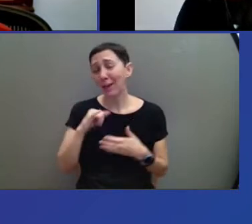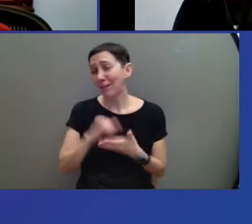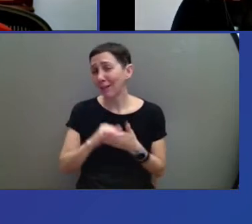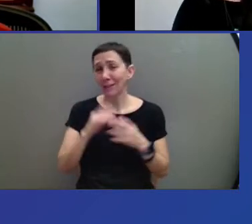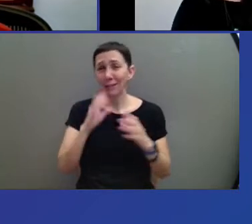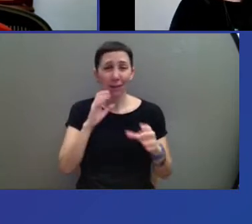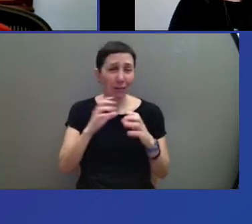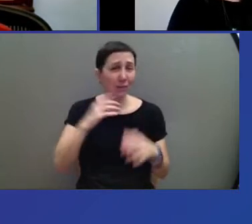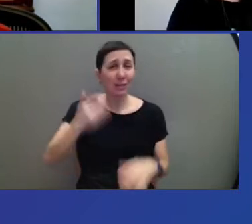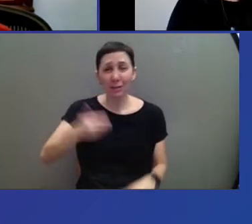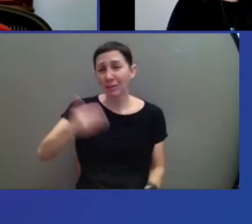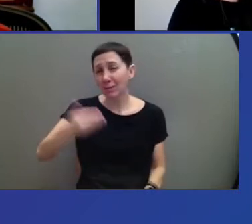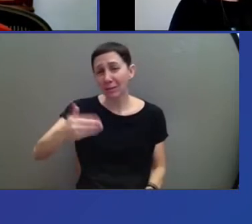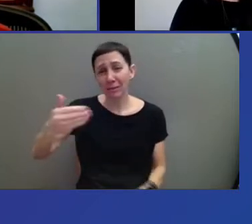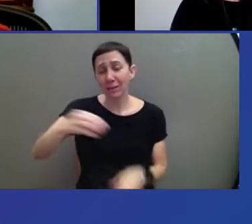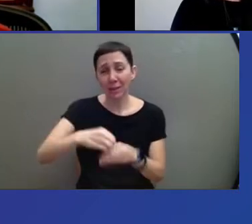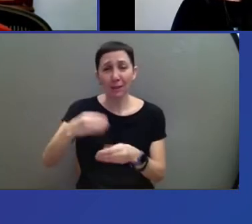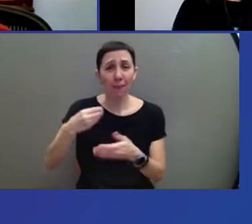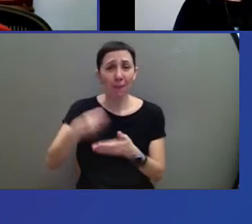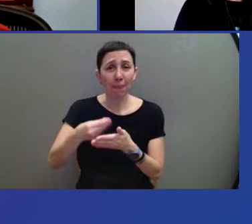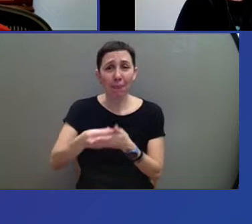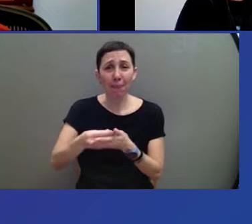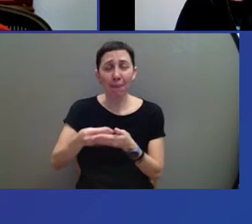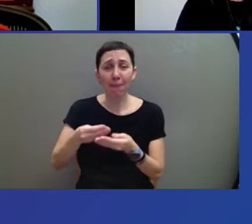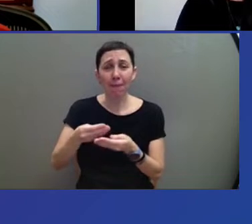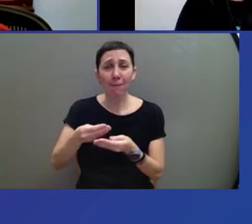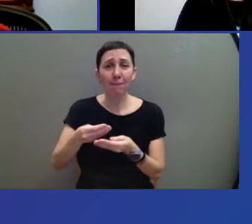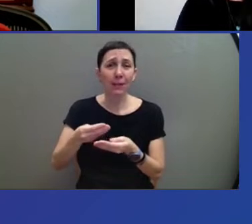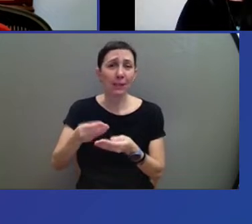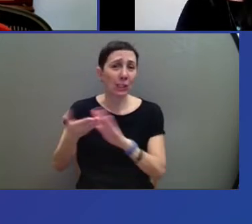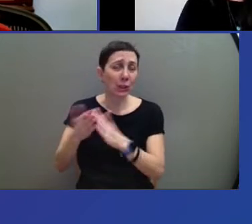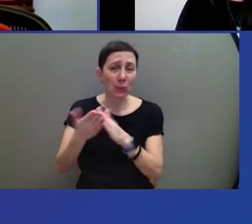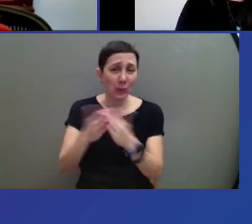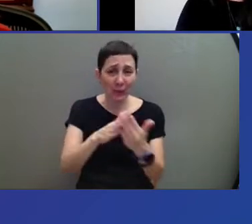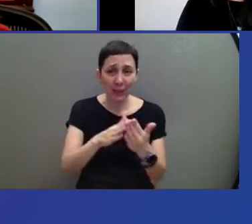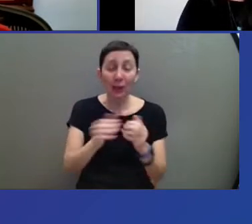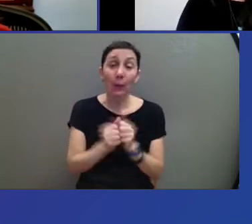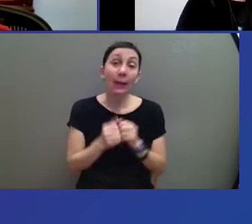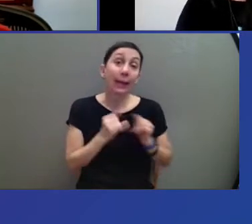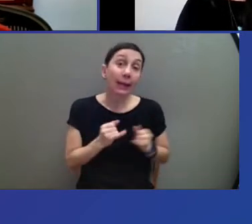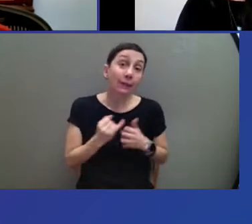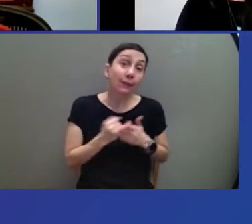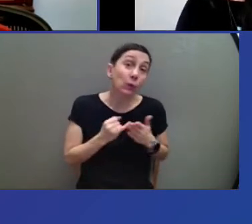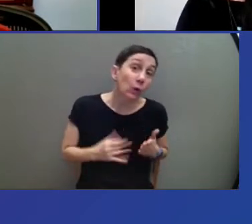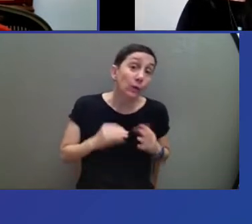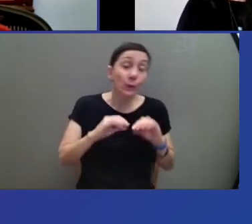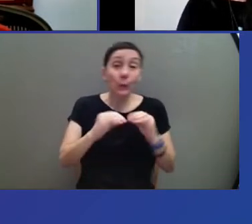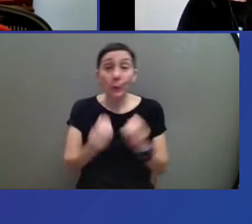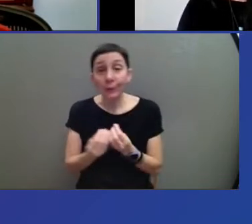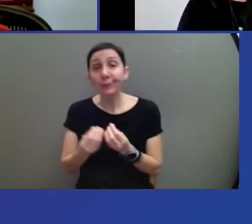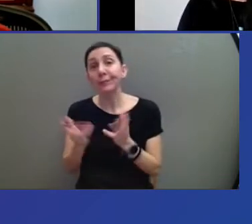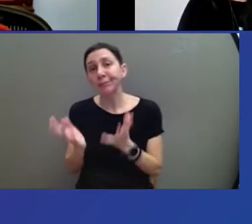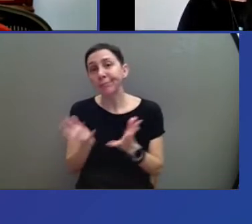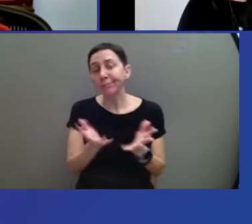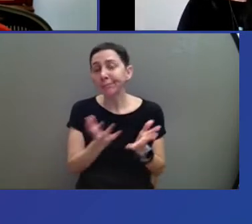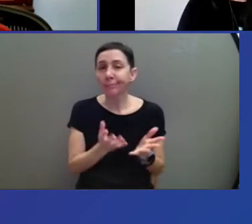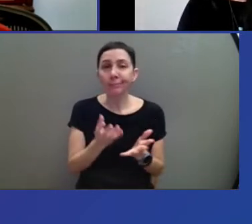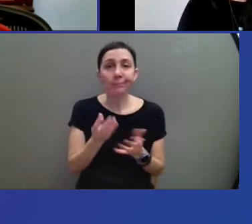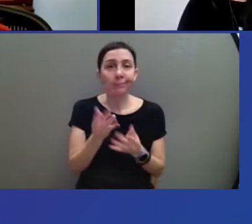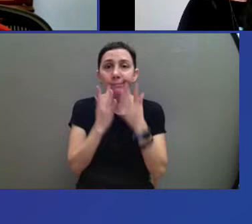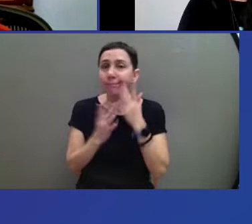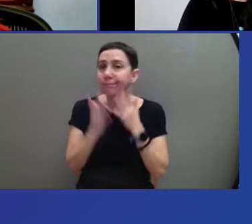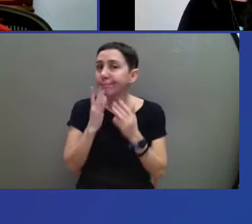They happen regularly between individual artists, organizations, where there is a